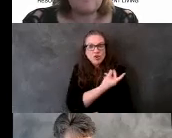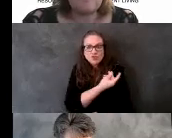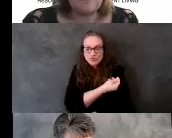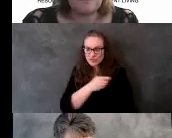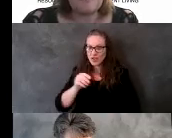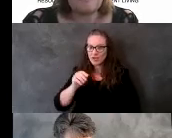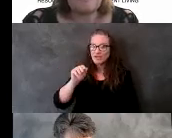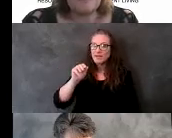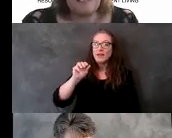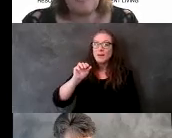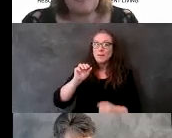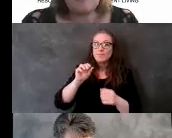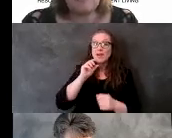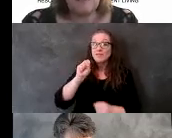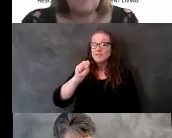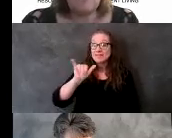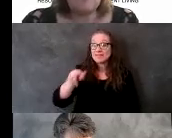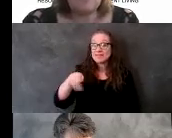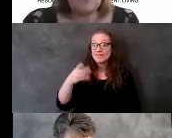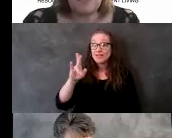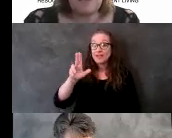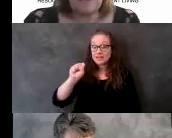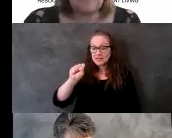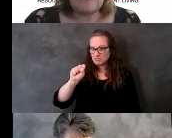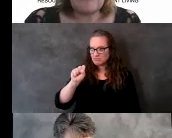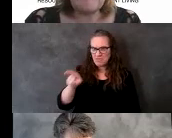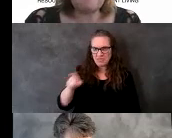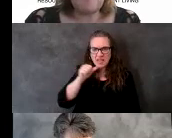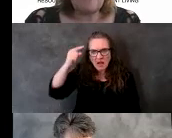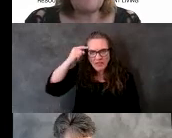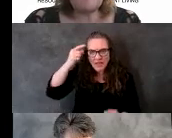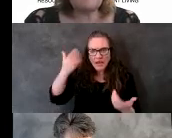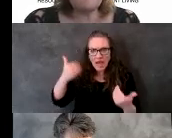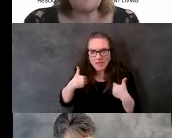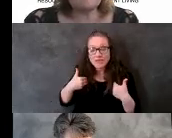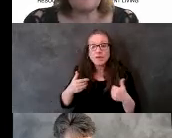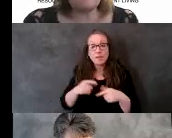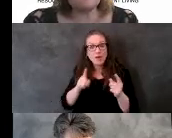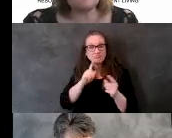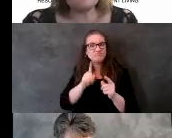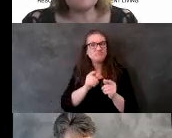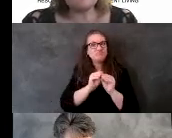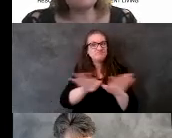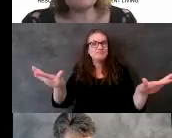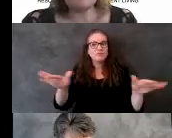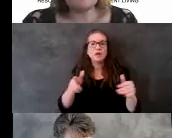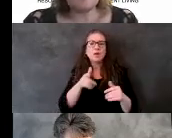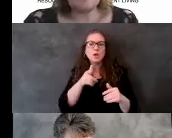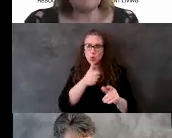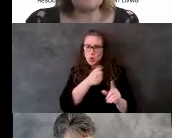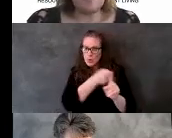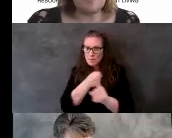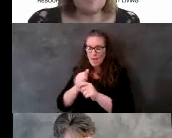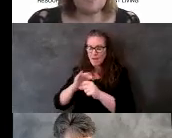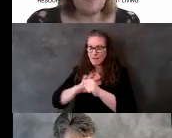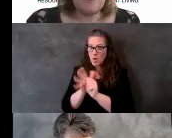those legacies today, because when you look at the people that are being affected by COVID the most, it's still disproportionately